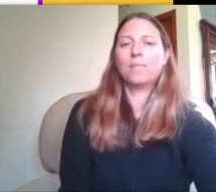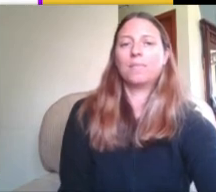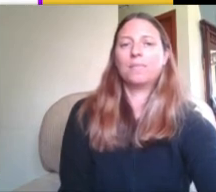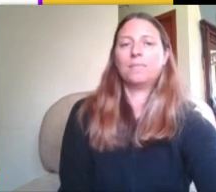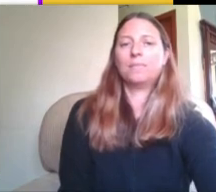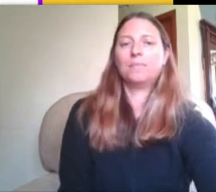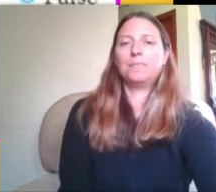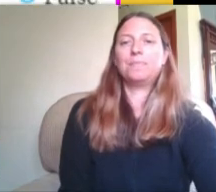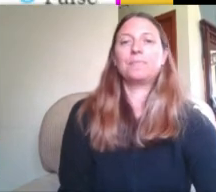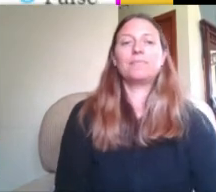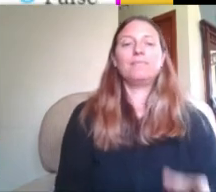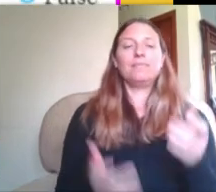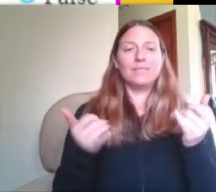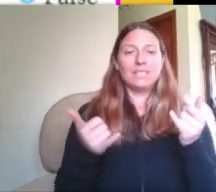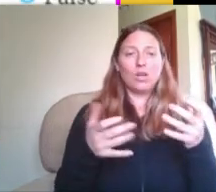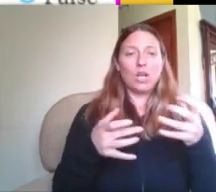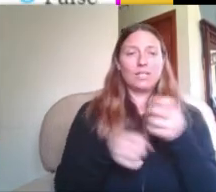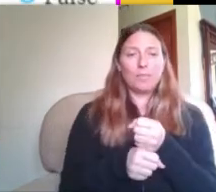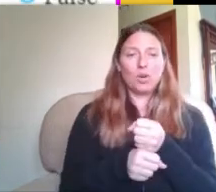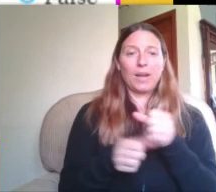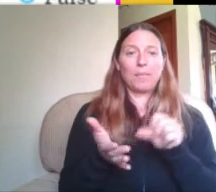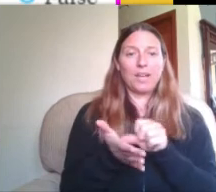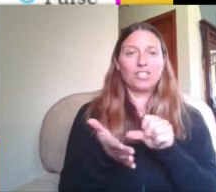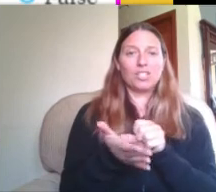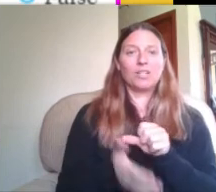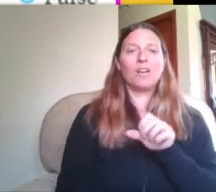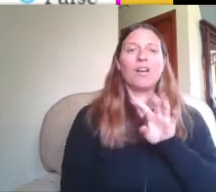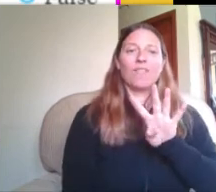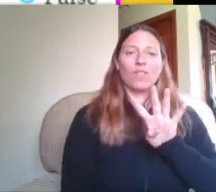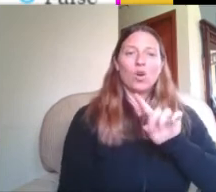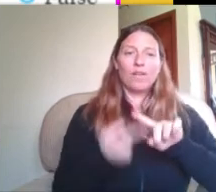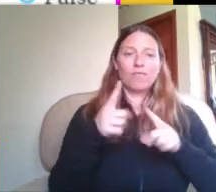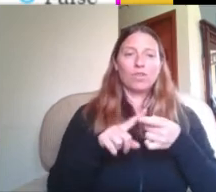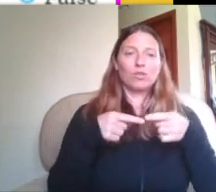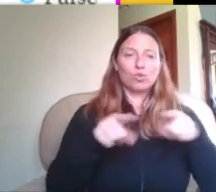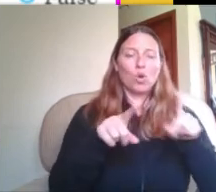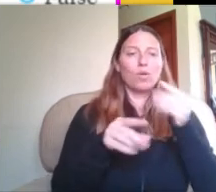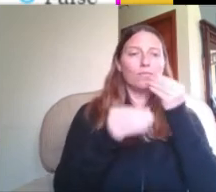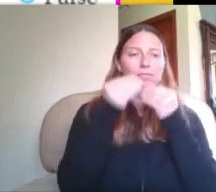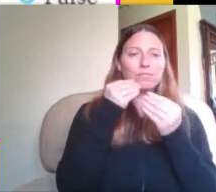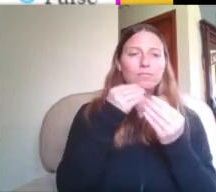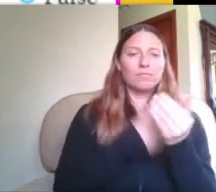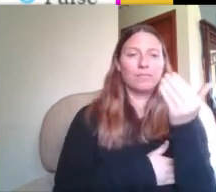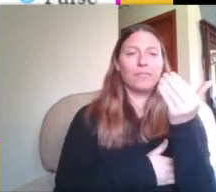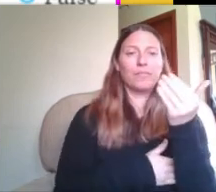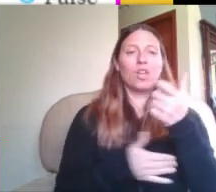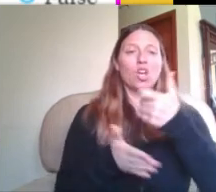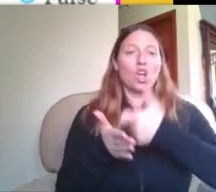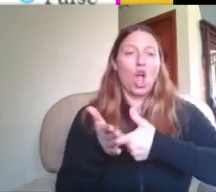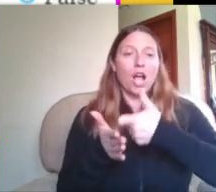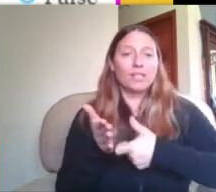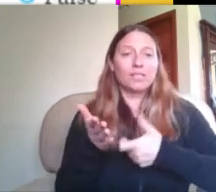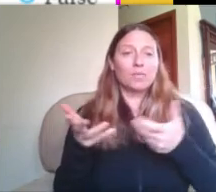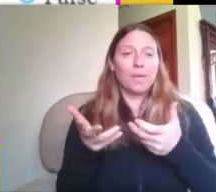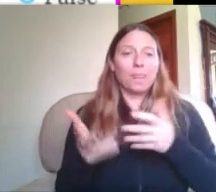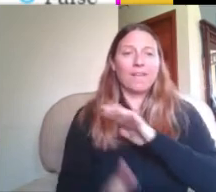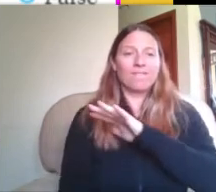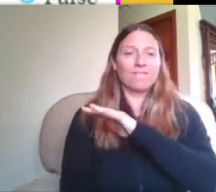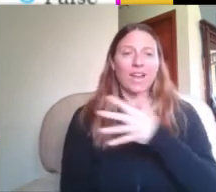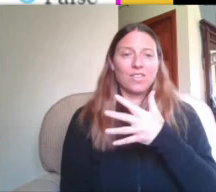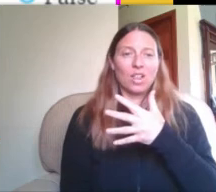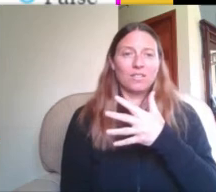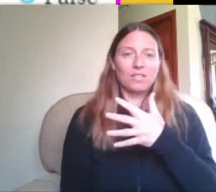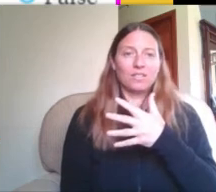And the summary. 4 friends go to breakfast, and the cost of their breakfast are $5,